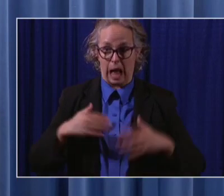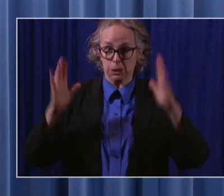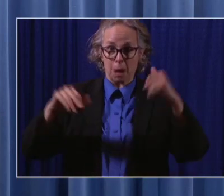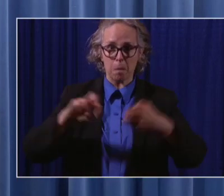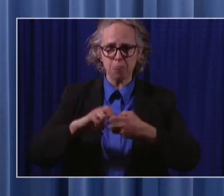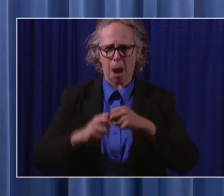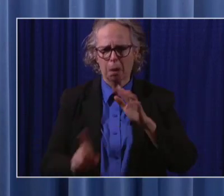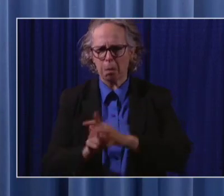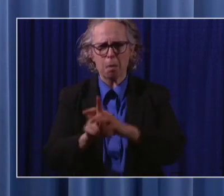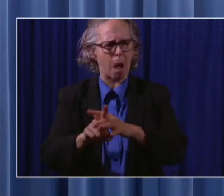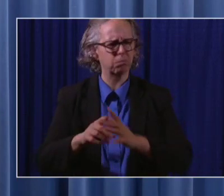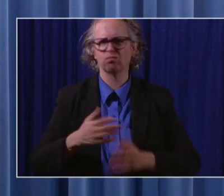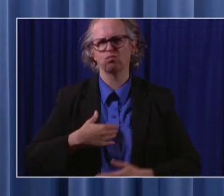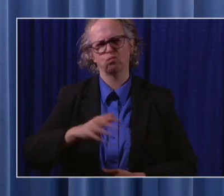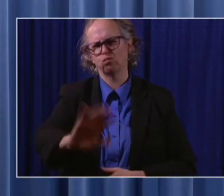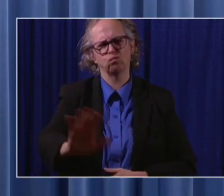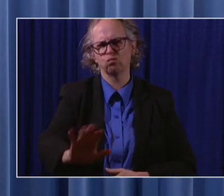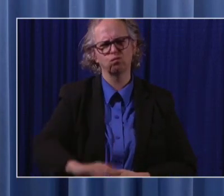this election.